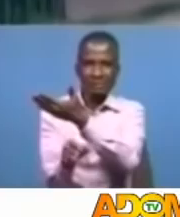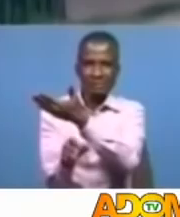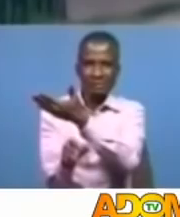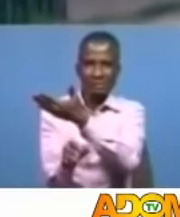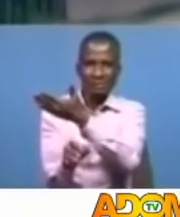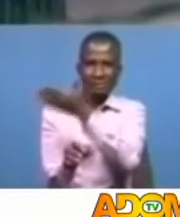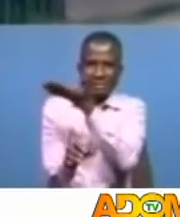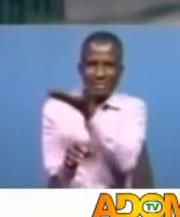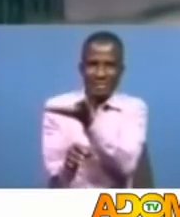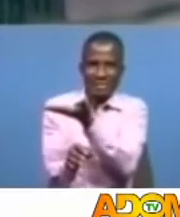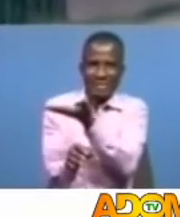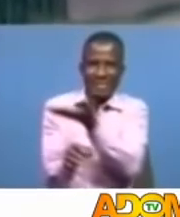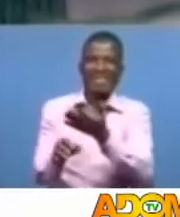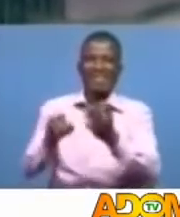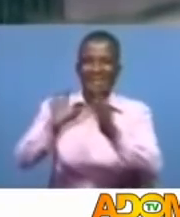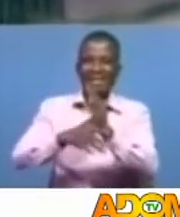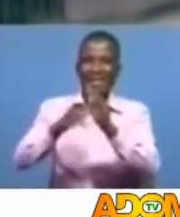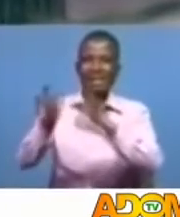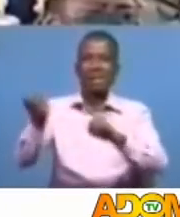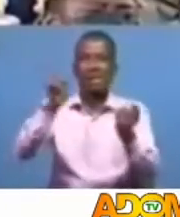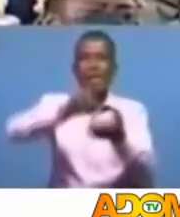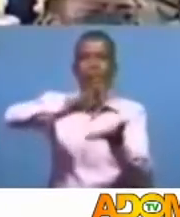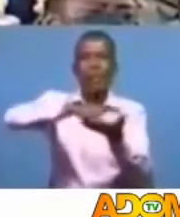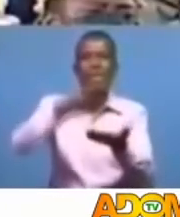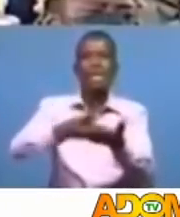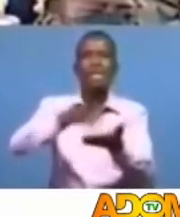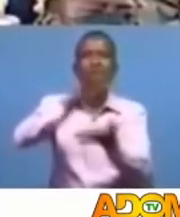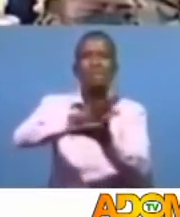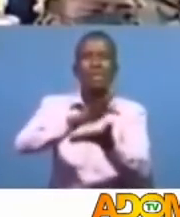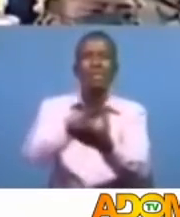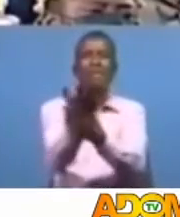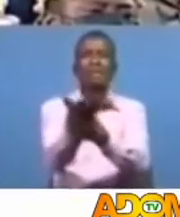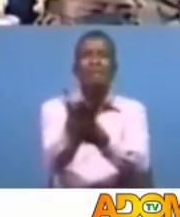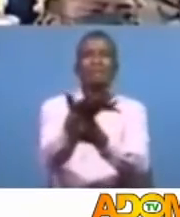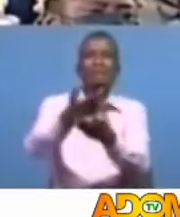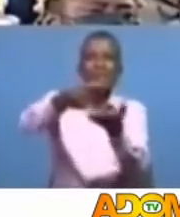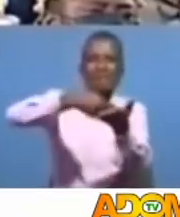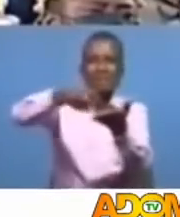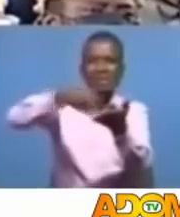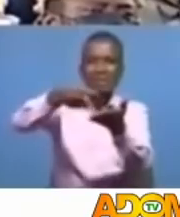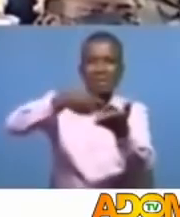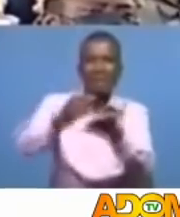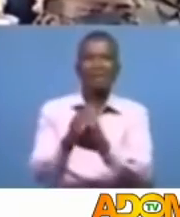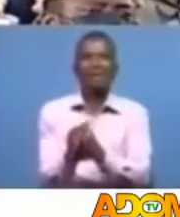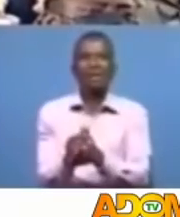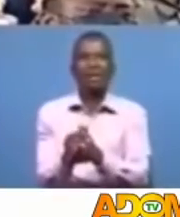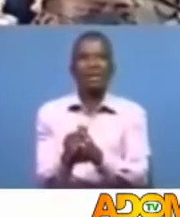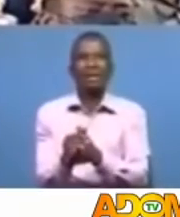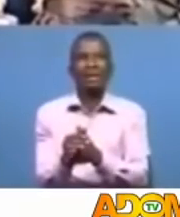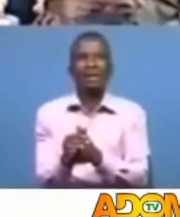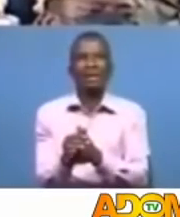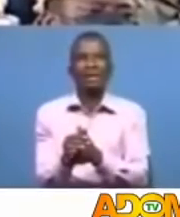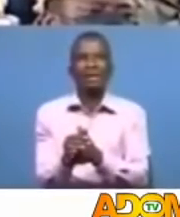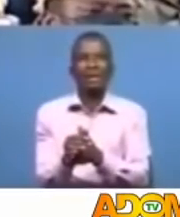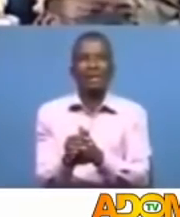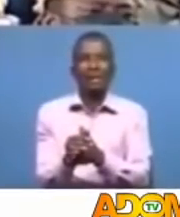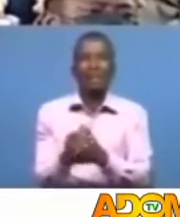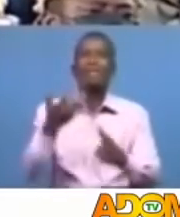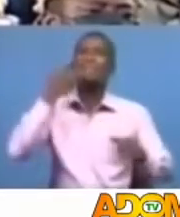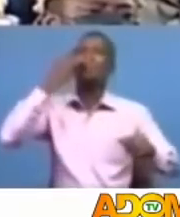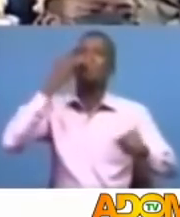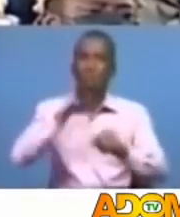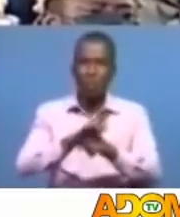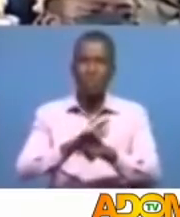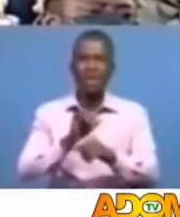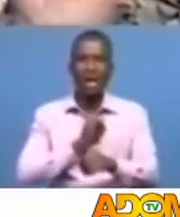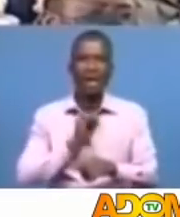person who had filed a witness statement on behalf of, well, first of all, had filed an affidavit